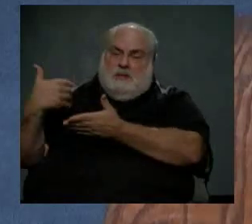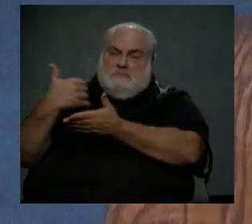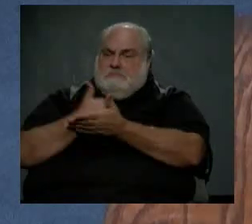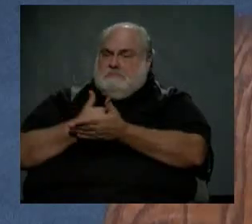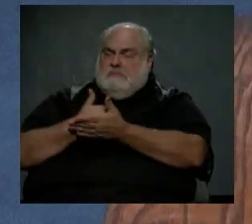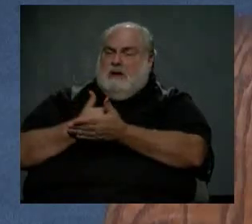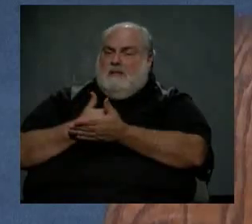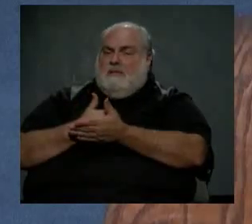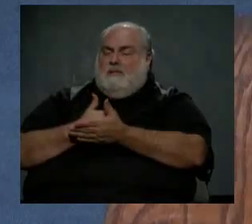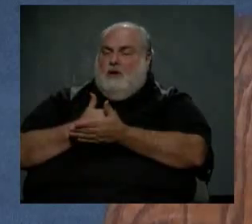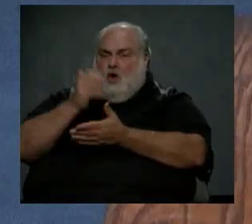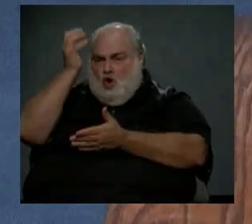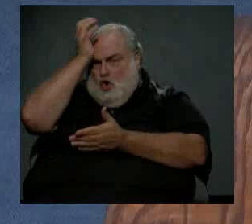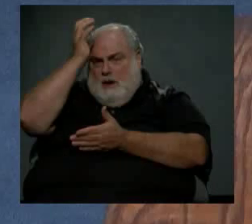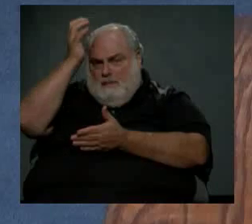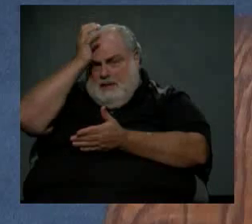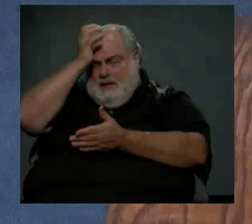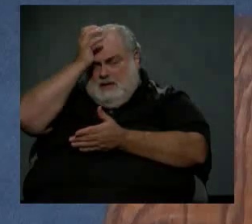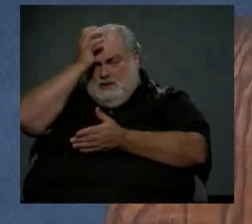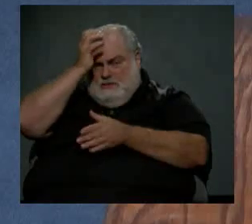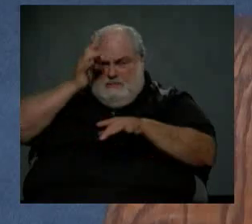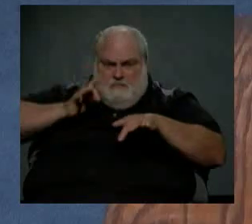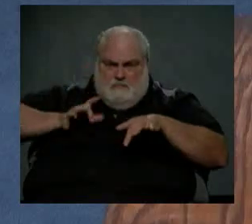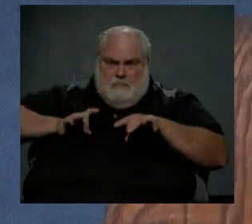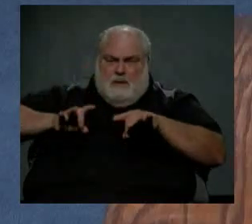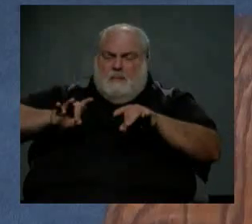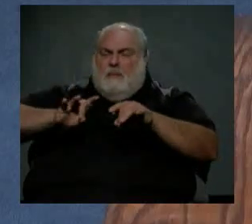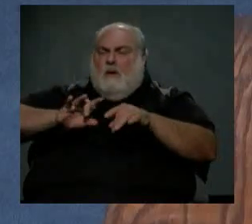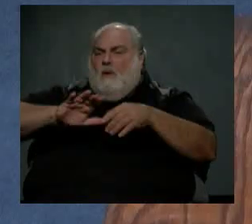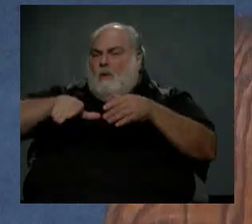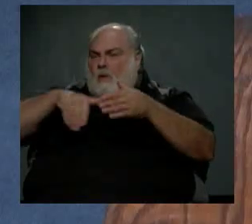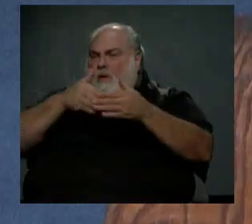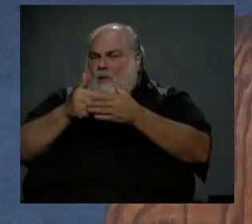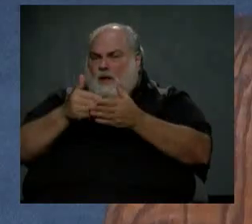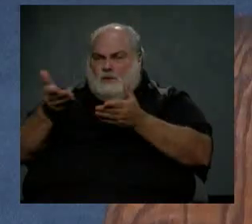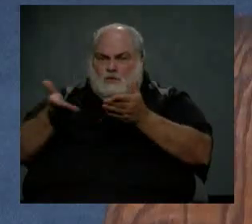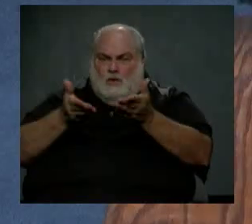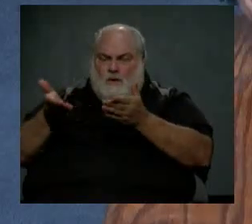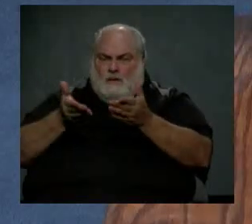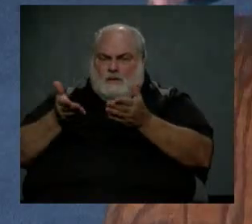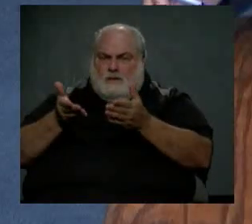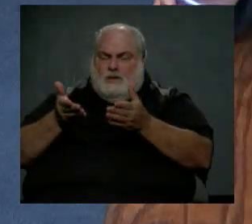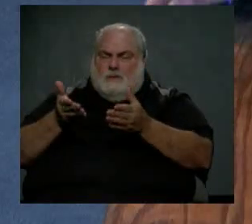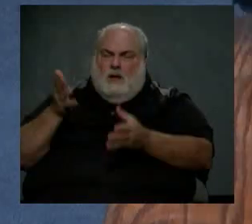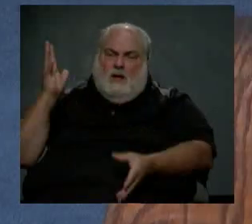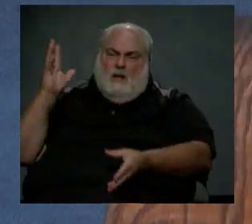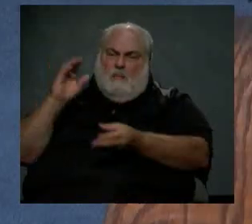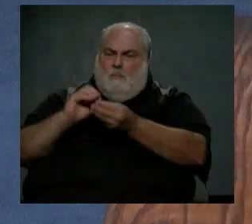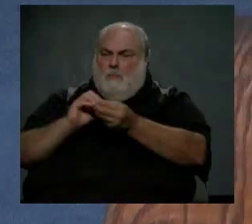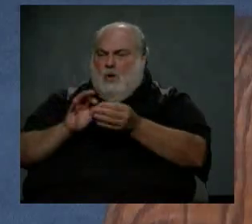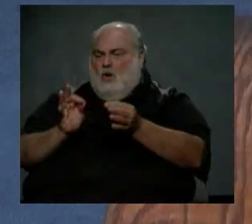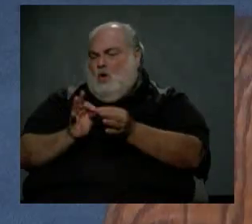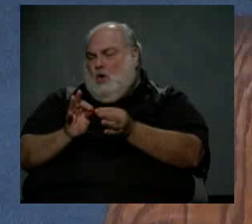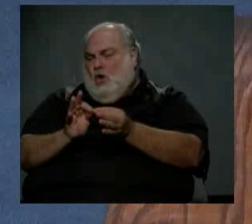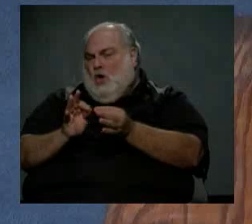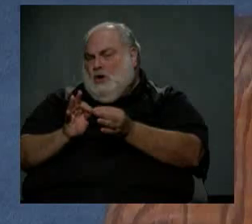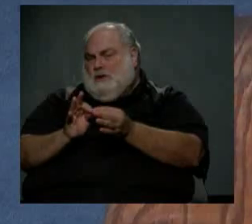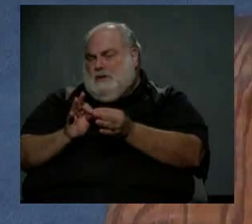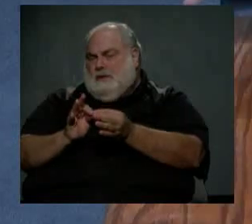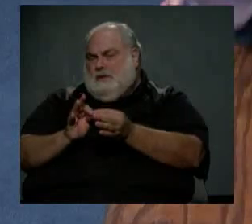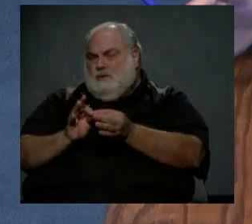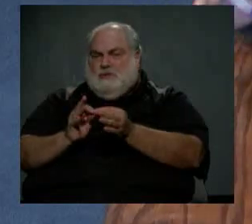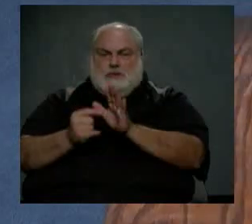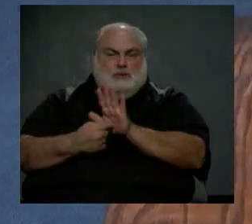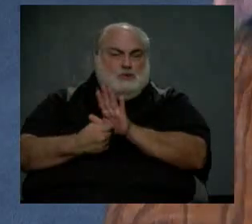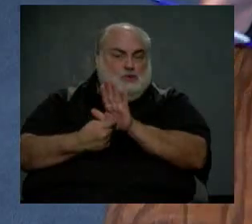garbage service, yard waste service, these on-calls, the roll-off service. We provide all those, trying to put a cost to all those and put those together